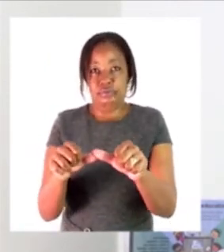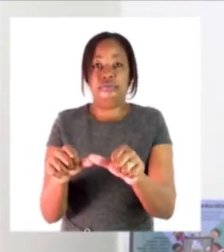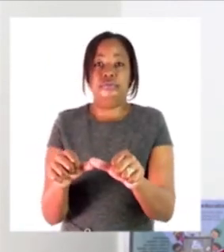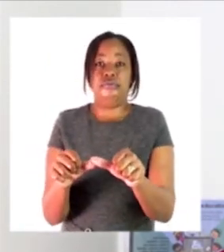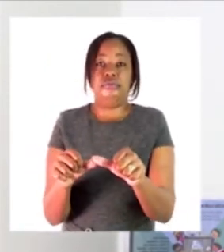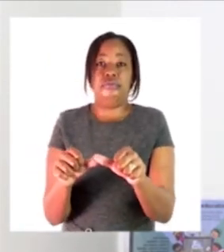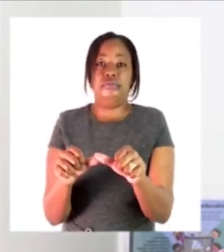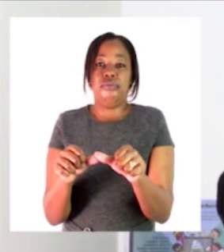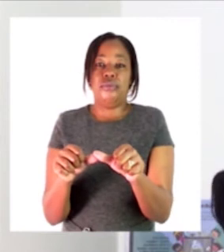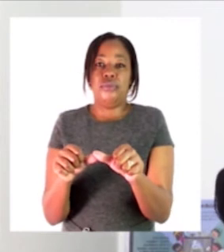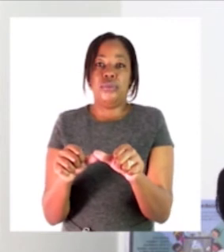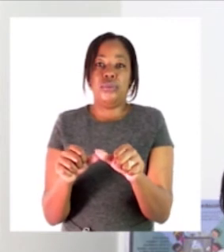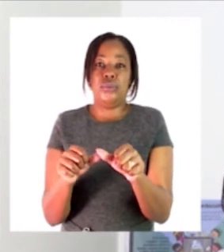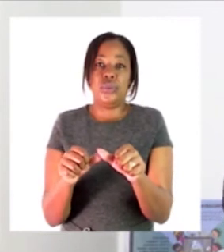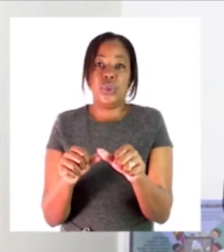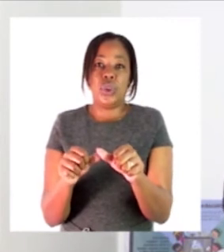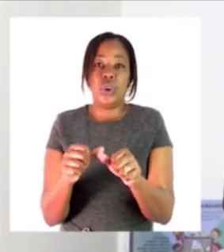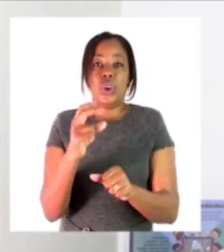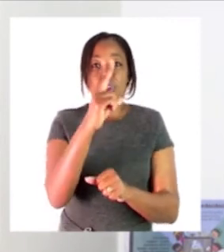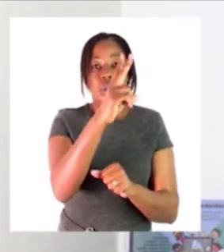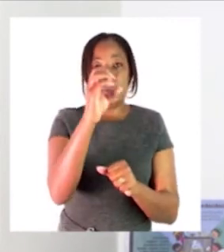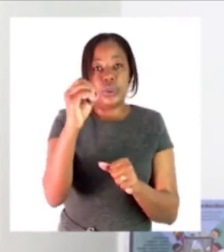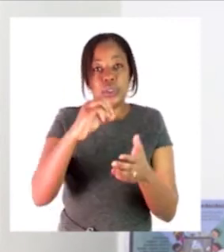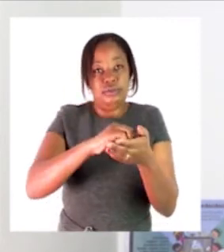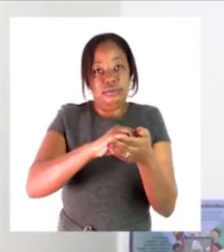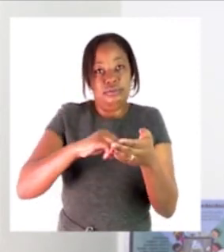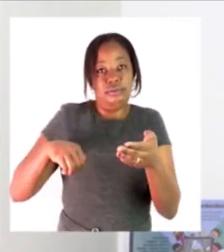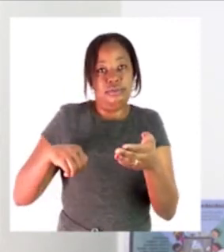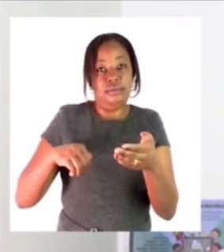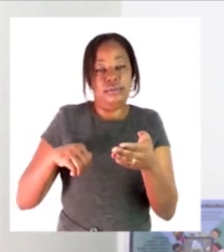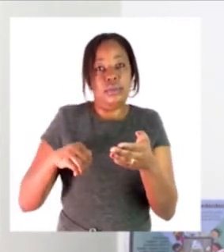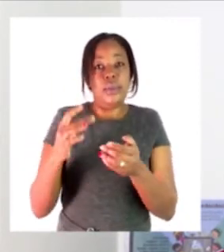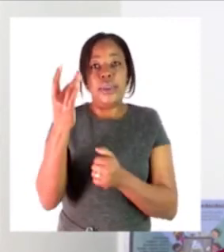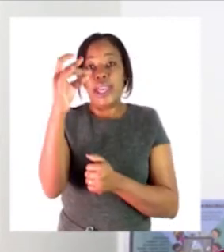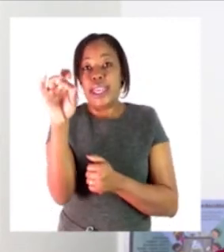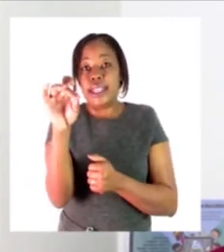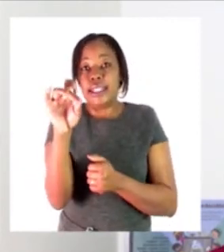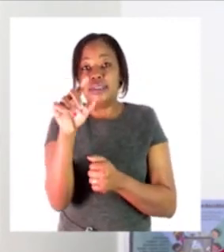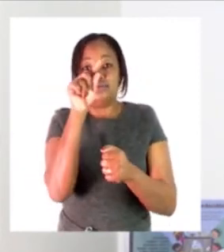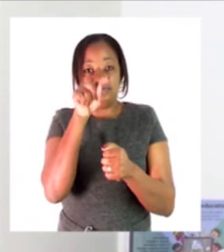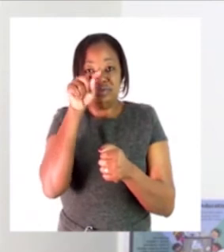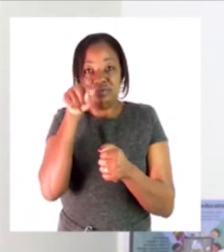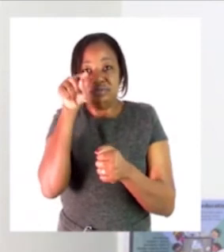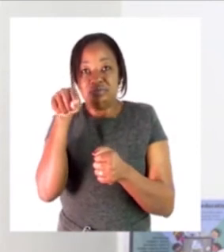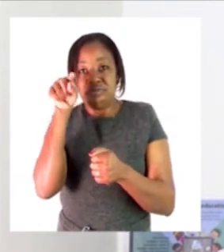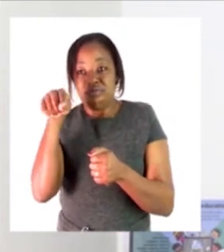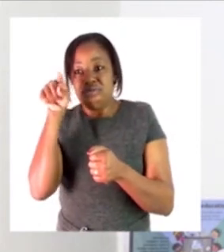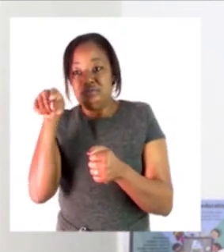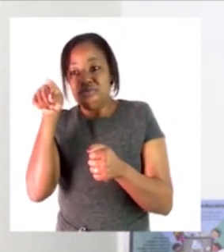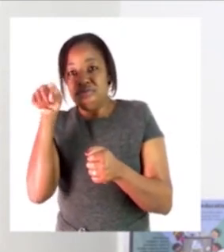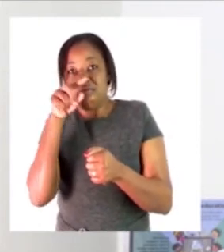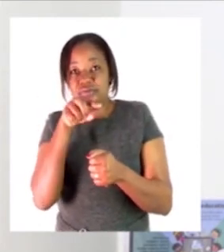away. 20, take away 8. What will be the answer? The answer will be